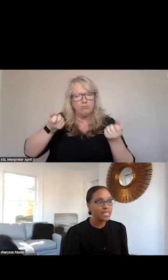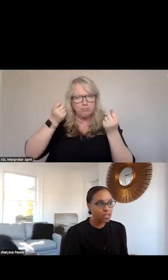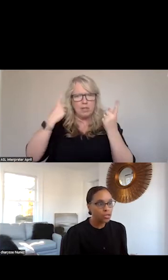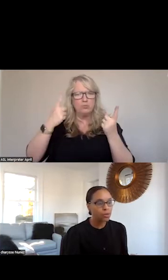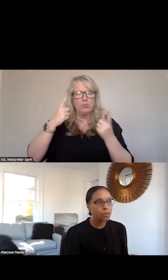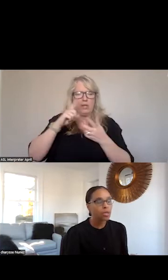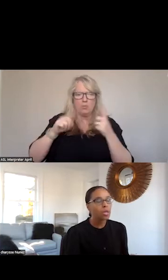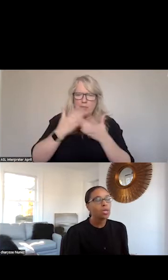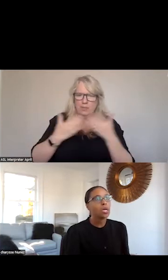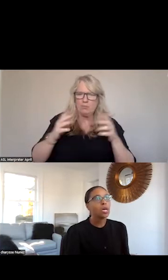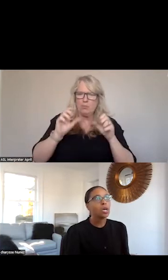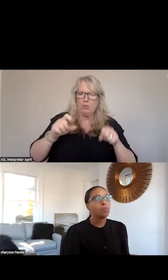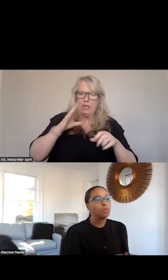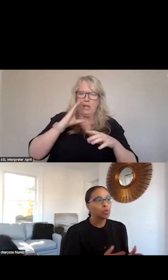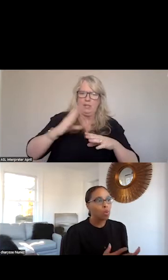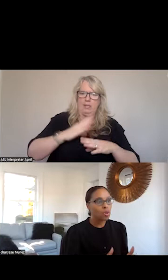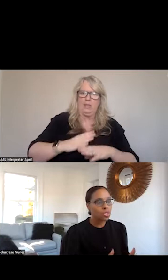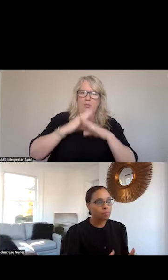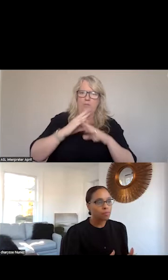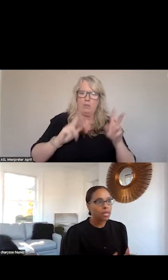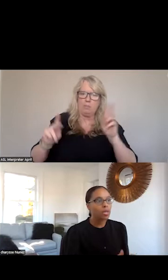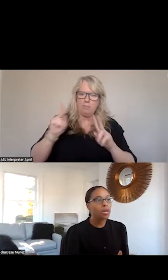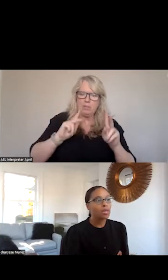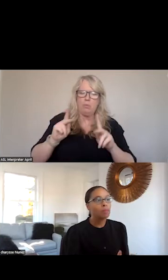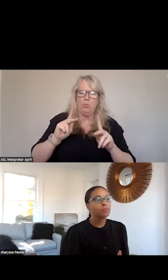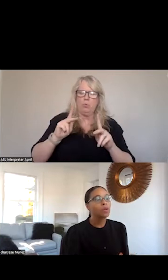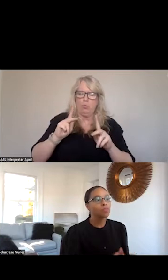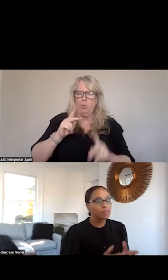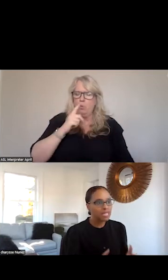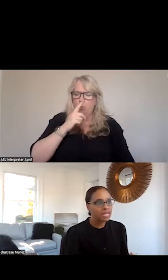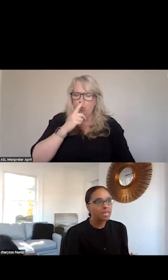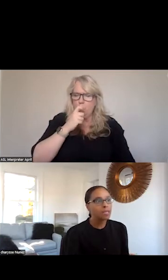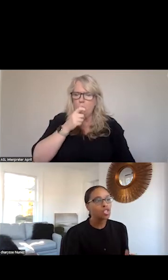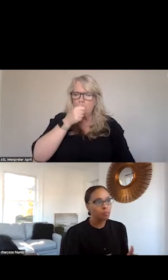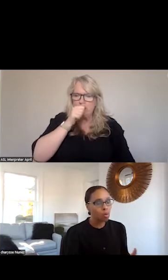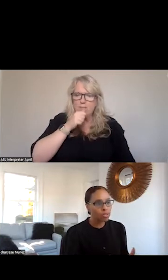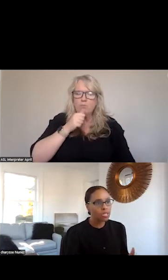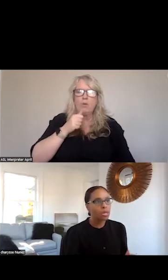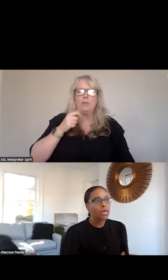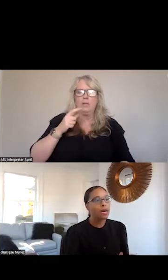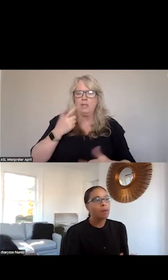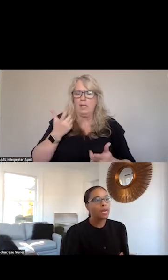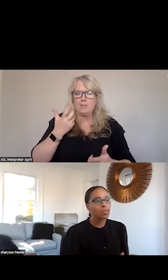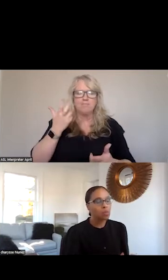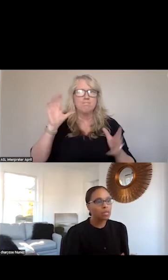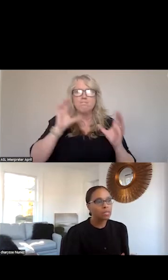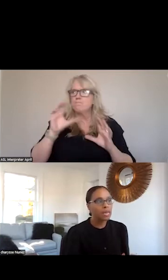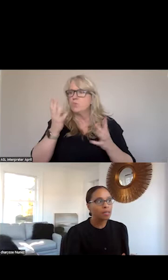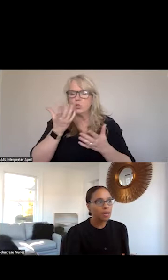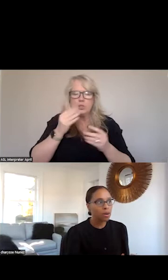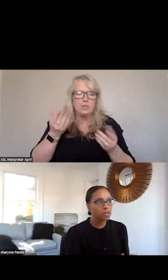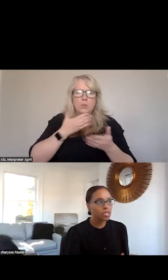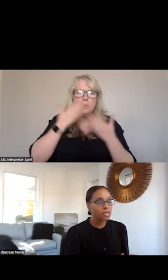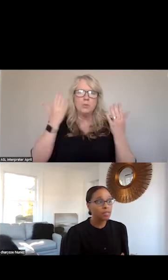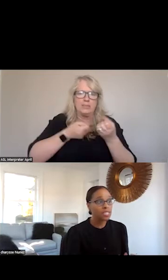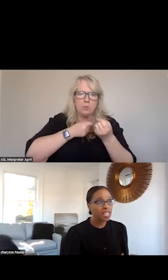that hinder people who are suffering from seeking support, as well as to gain a